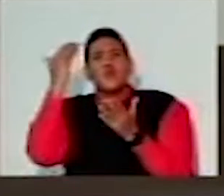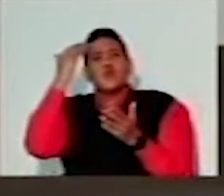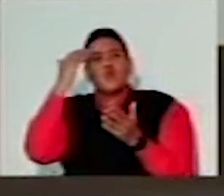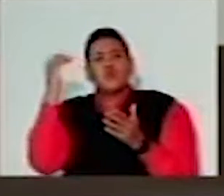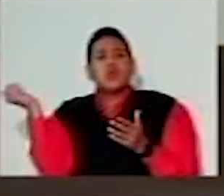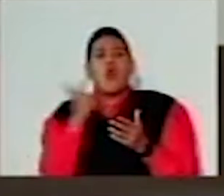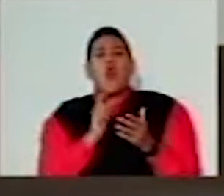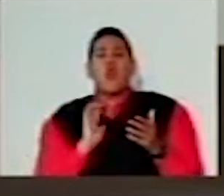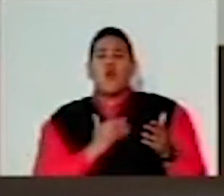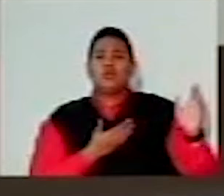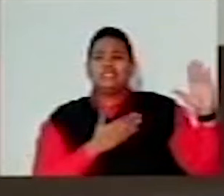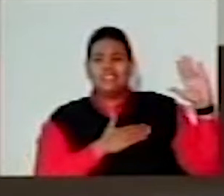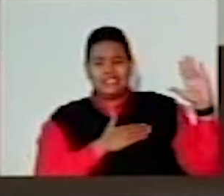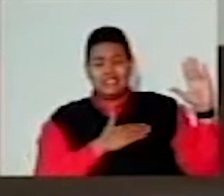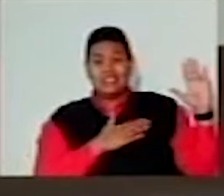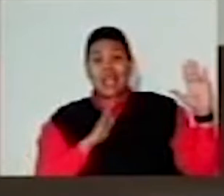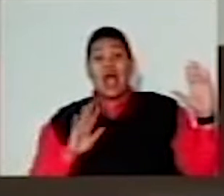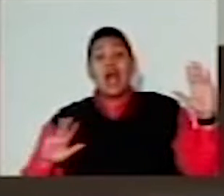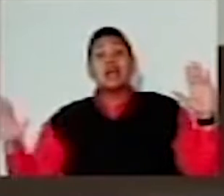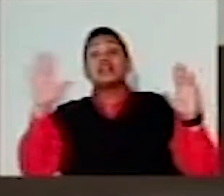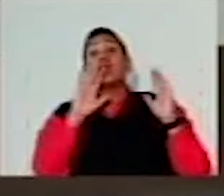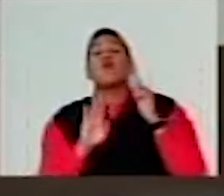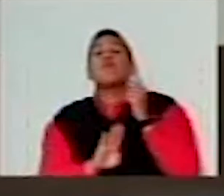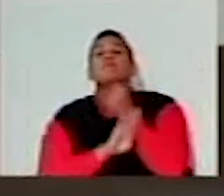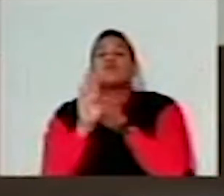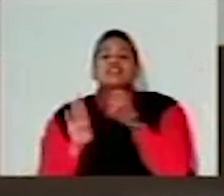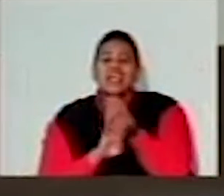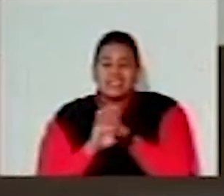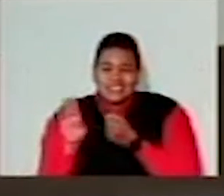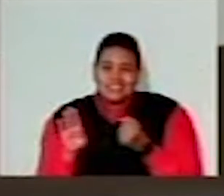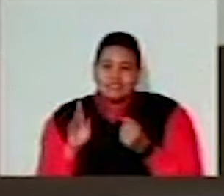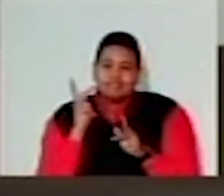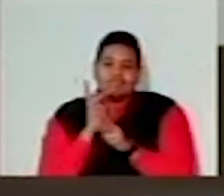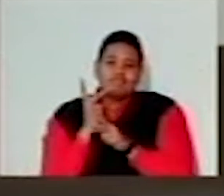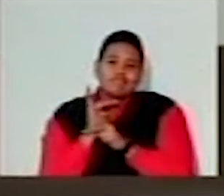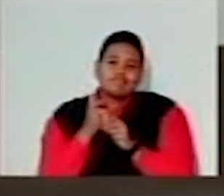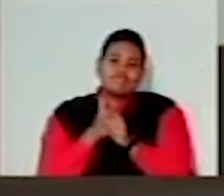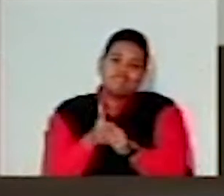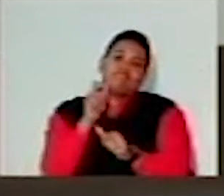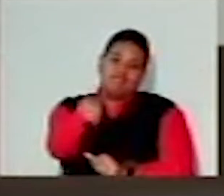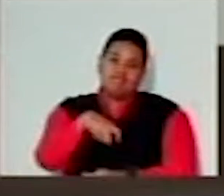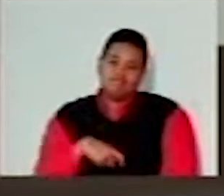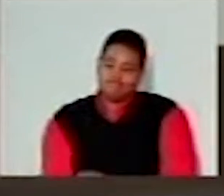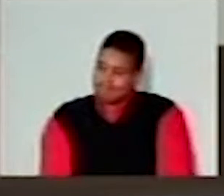of our citizens and that they are protected and upheld.